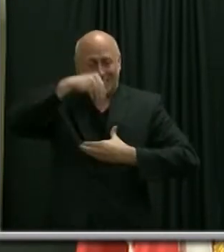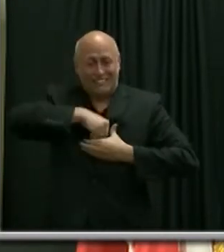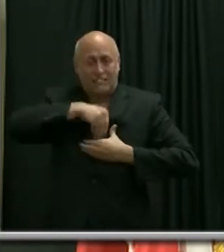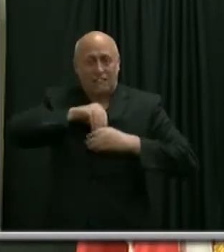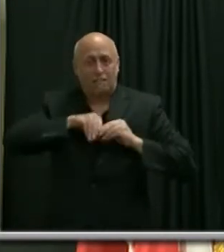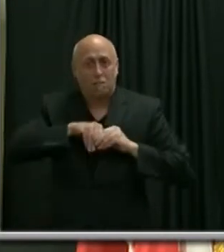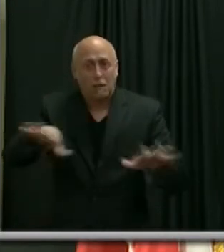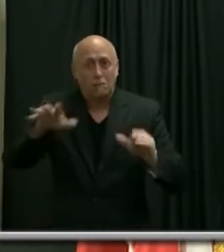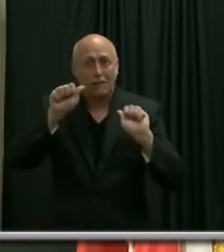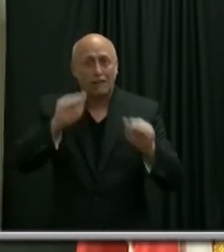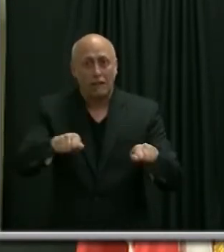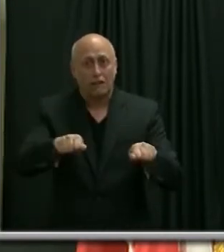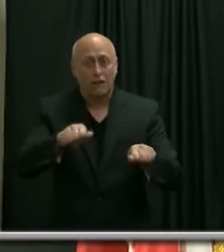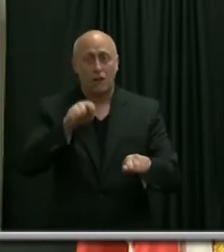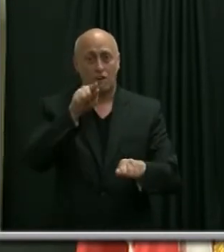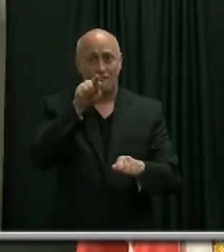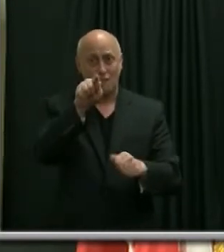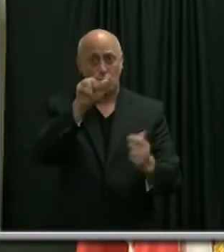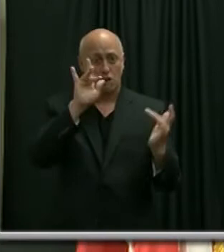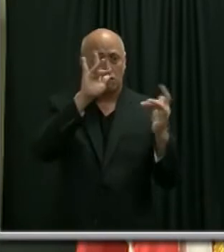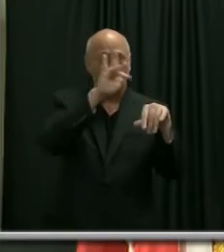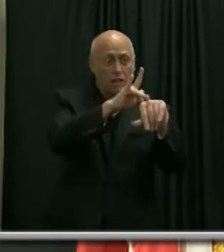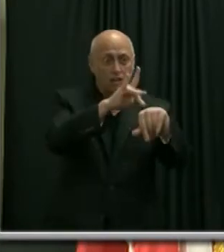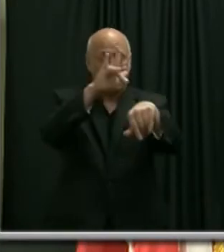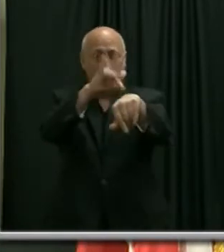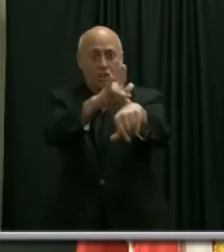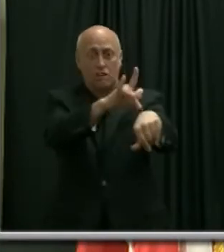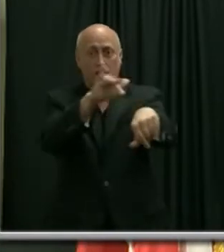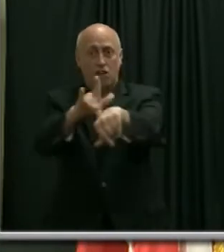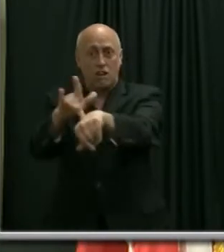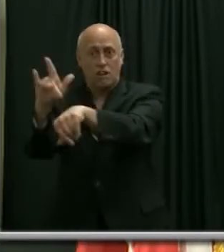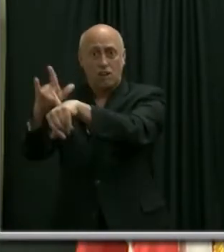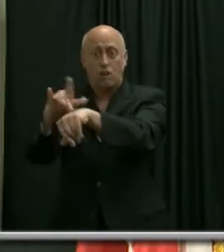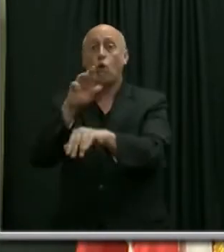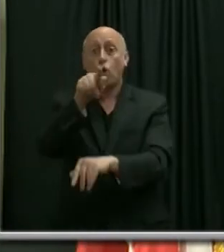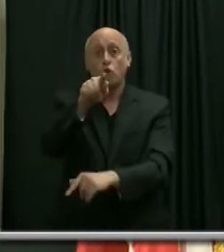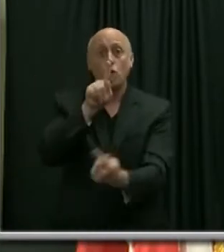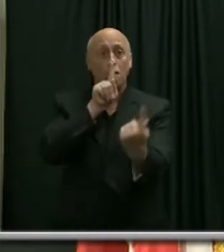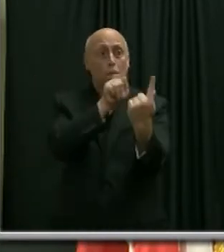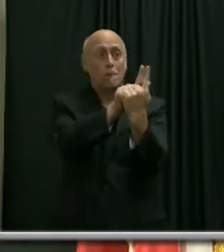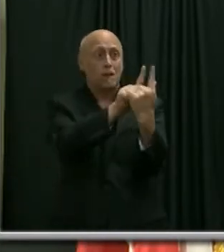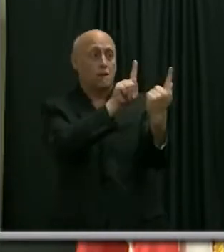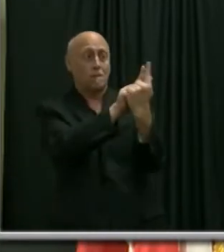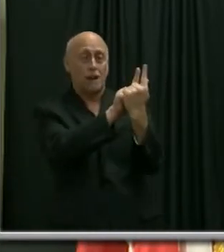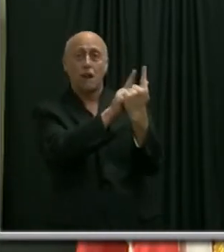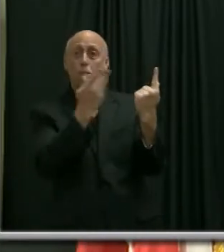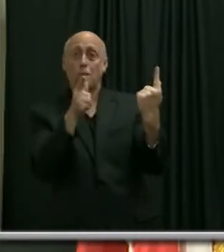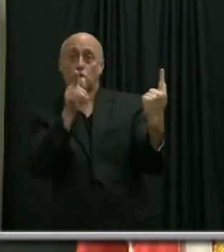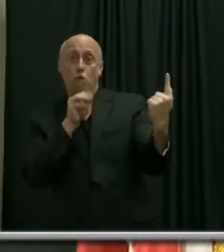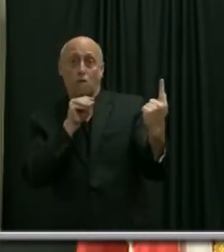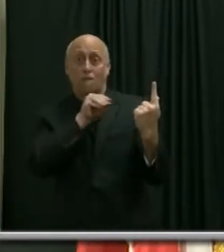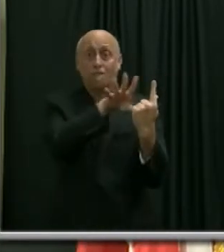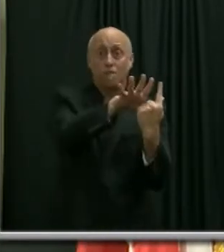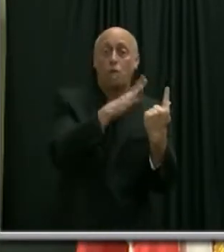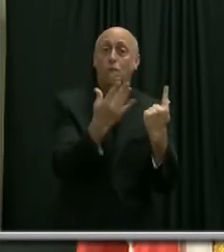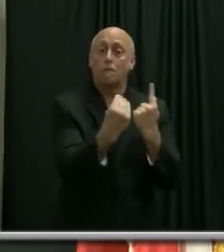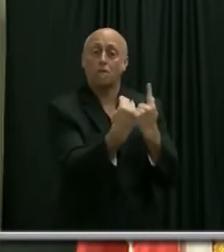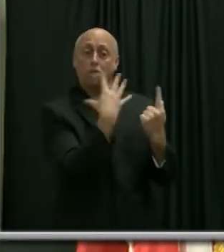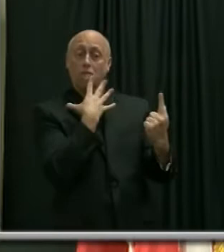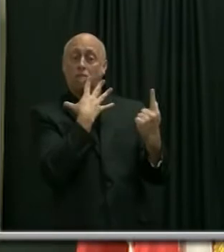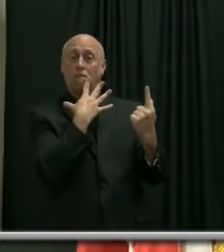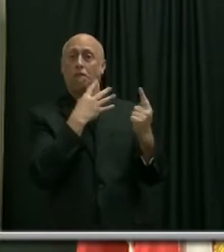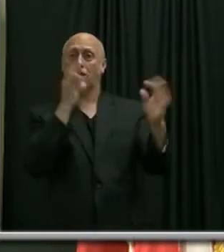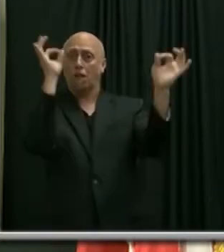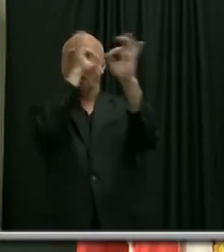and every one you see could potentially infect you. We have to right now